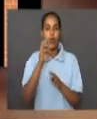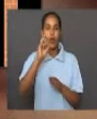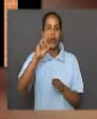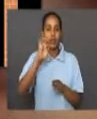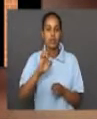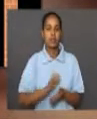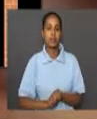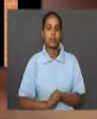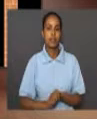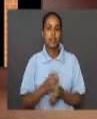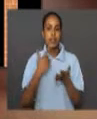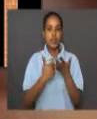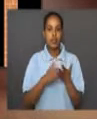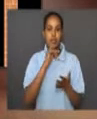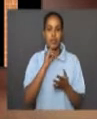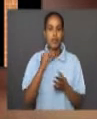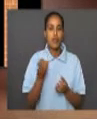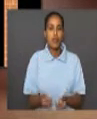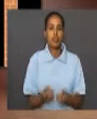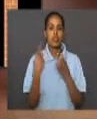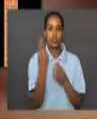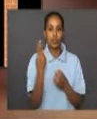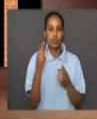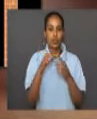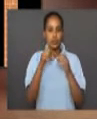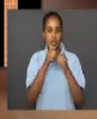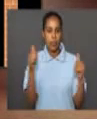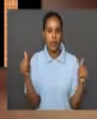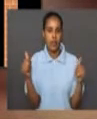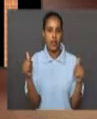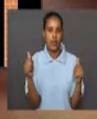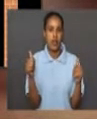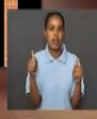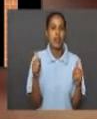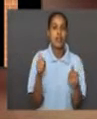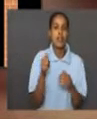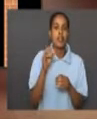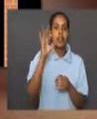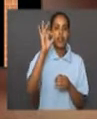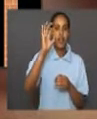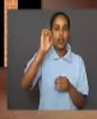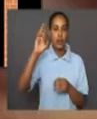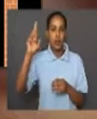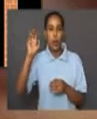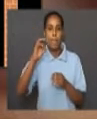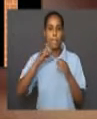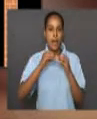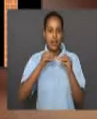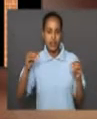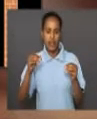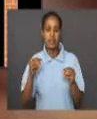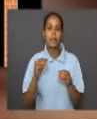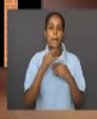ore. This is mostly used to separate ferromagnetic minerals, which